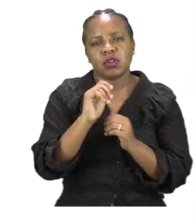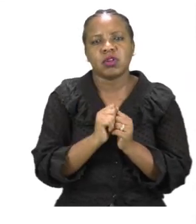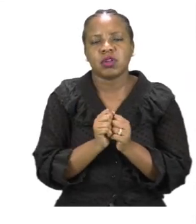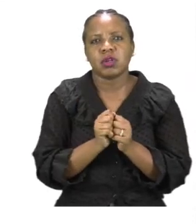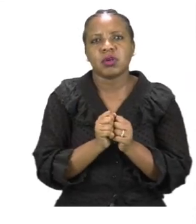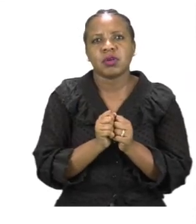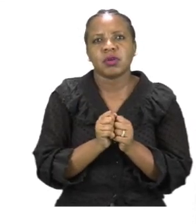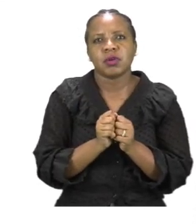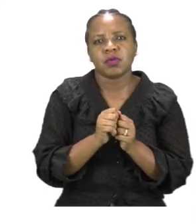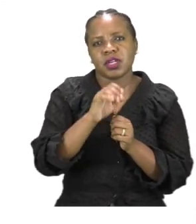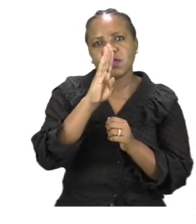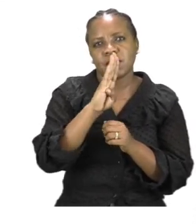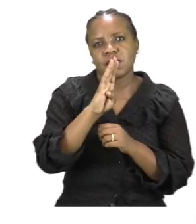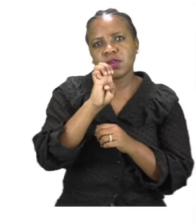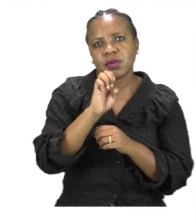our,